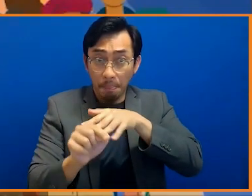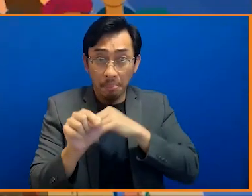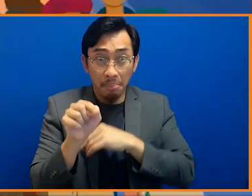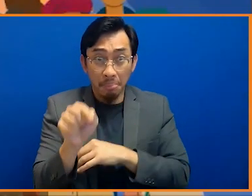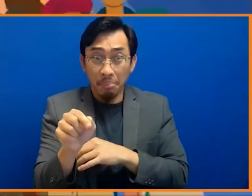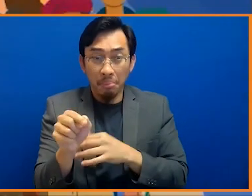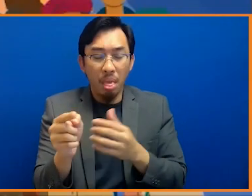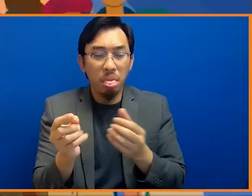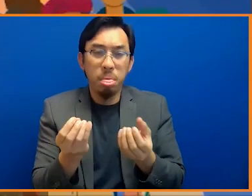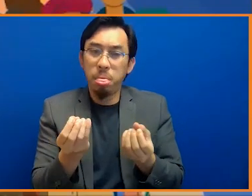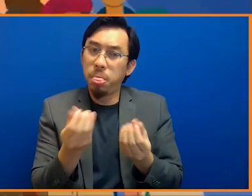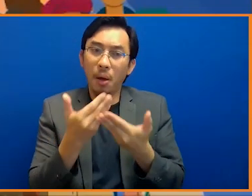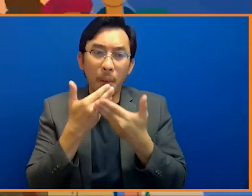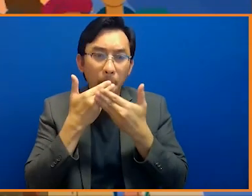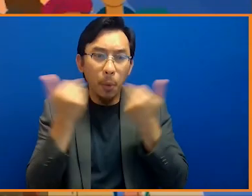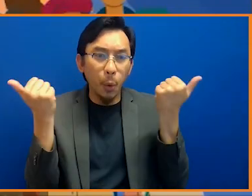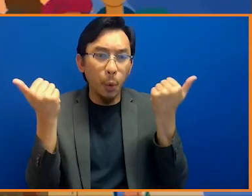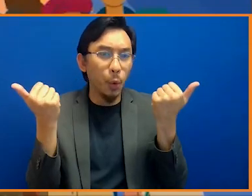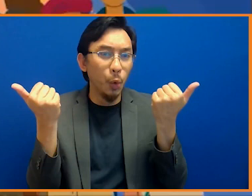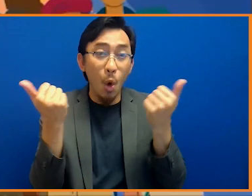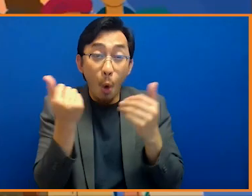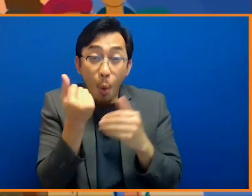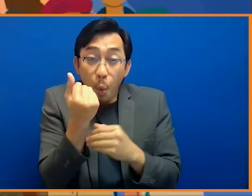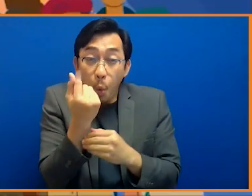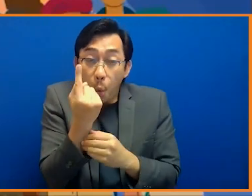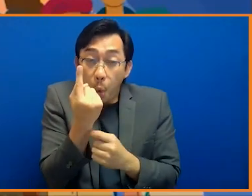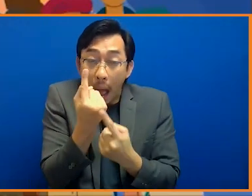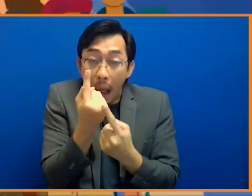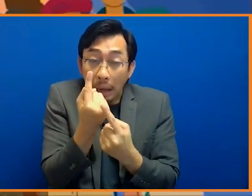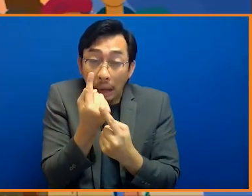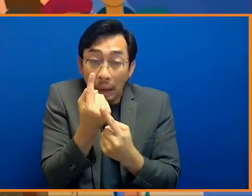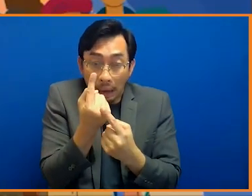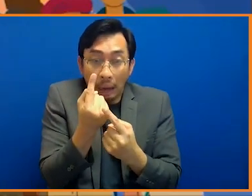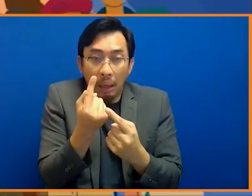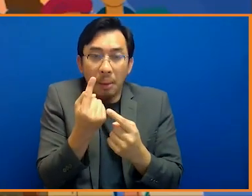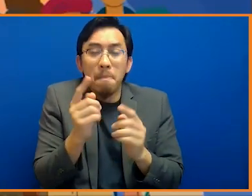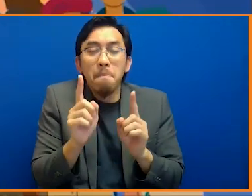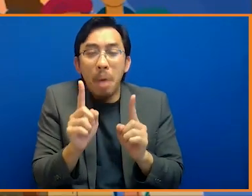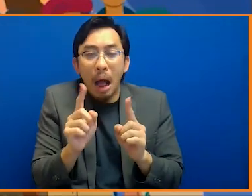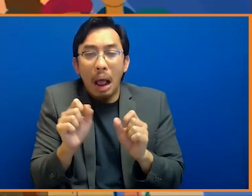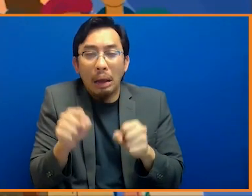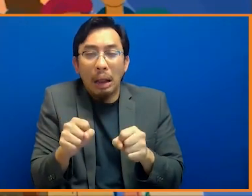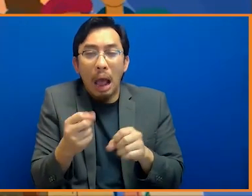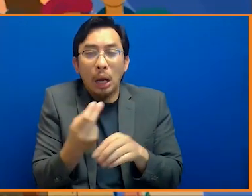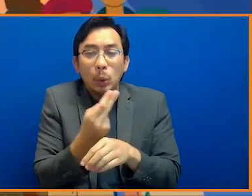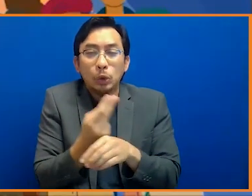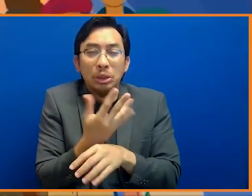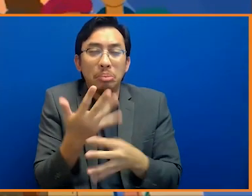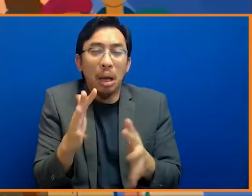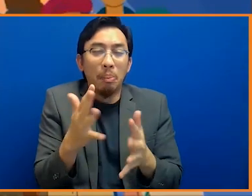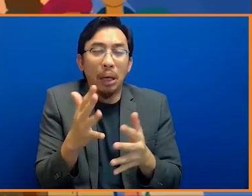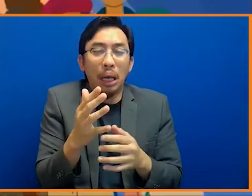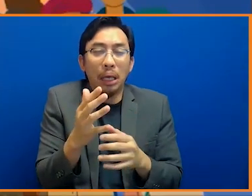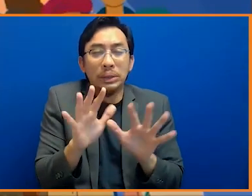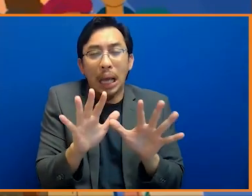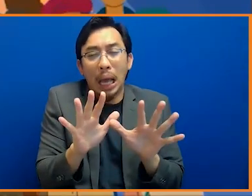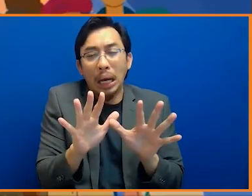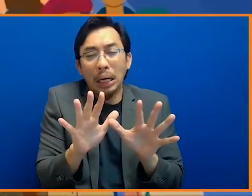escape buildings. Only one of them were used by some dozen